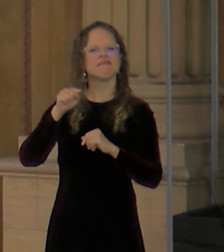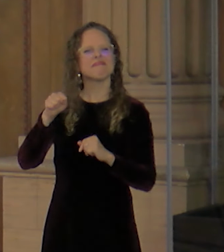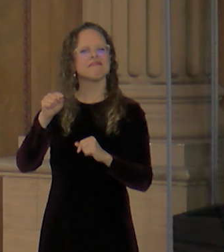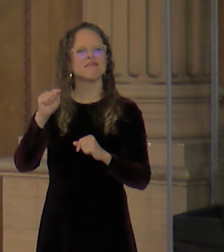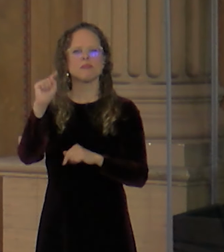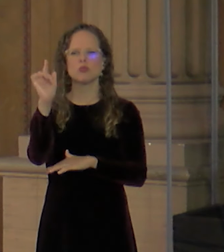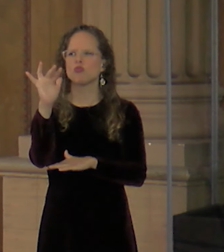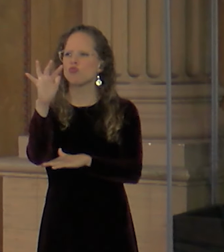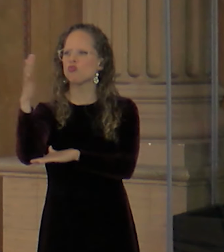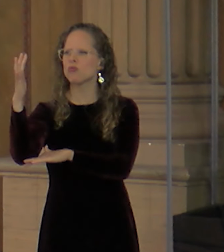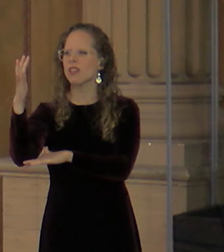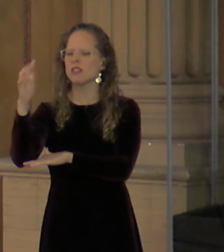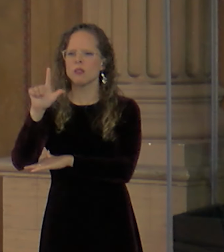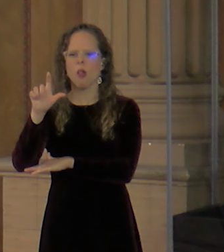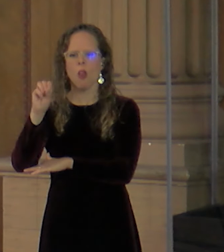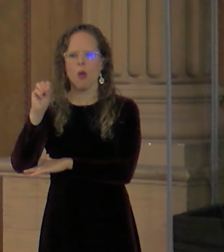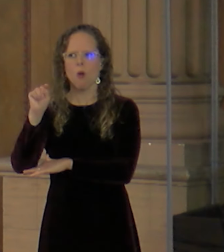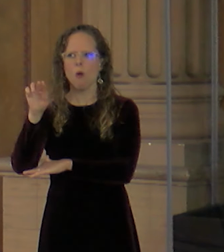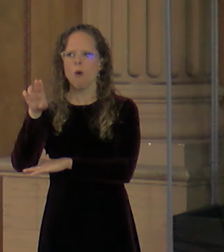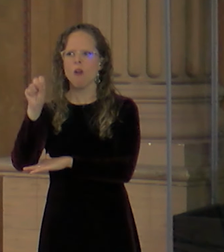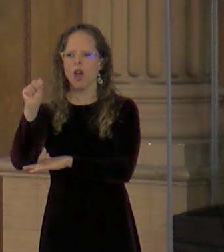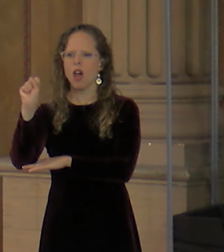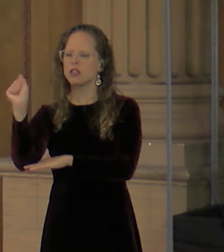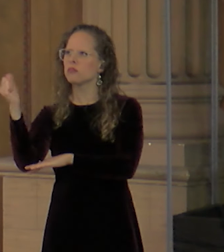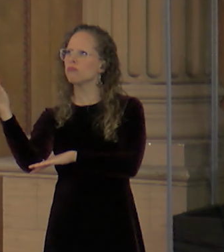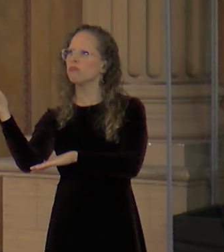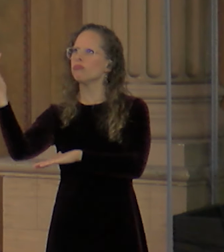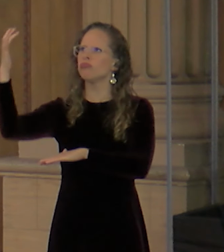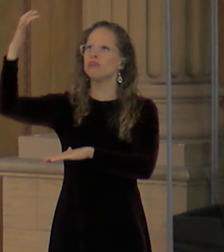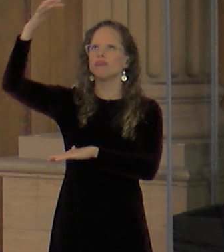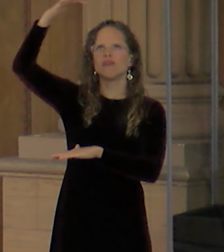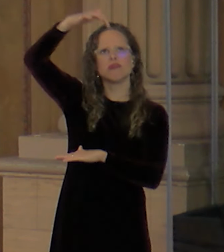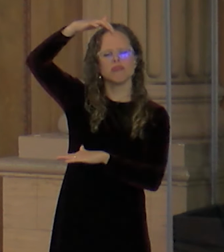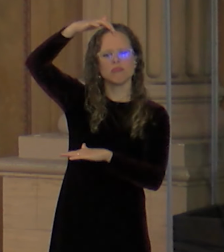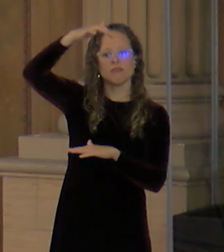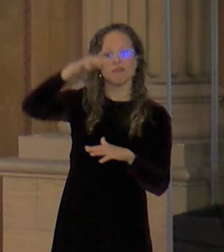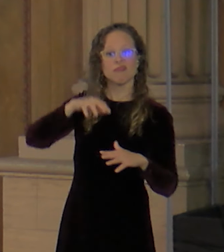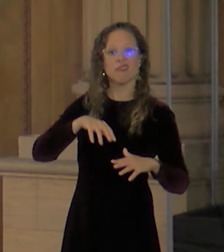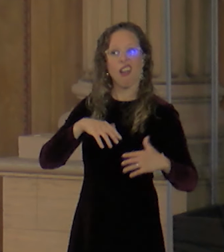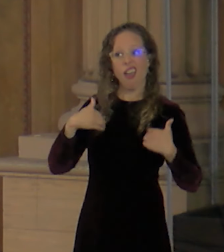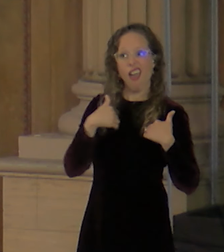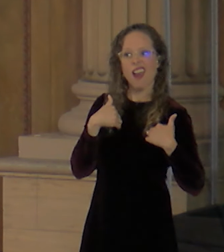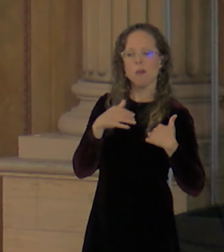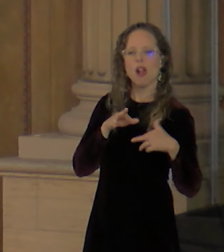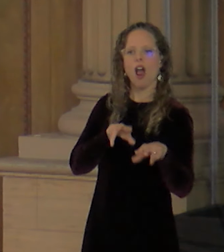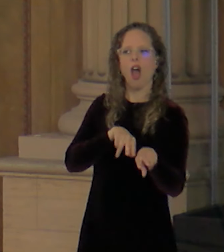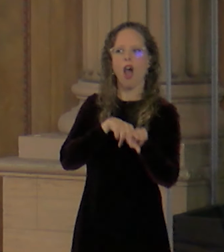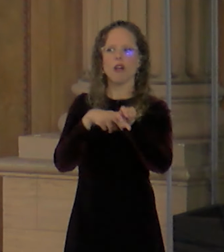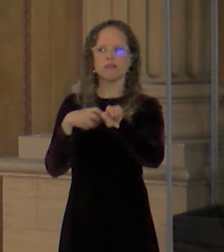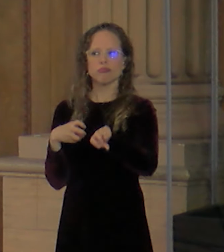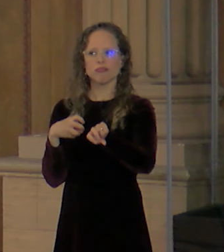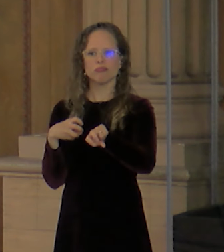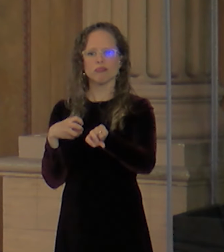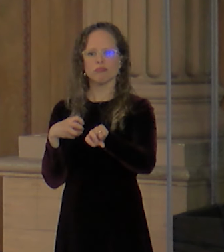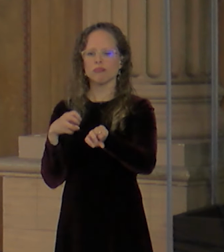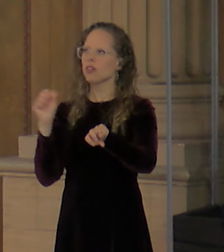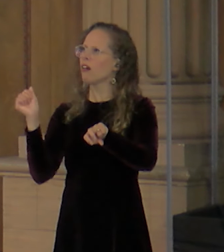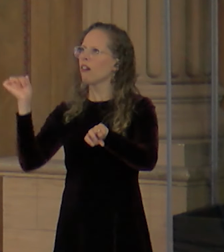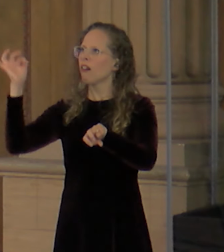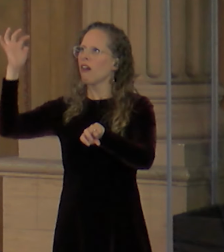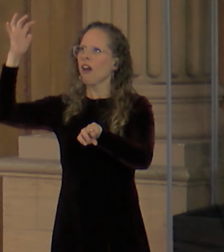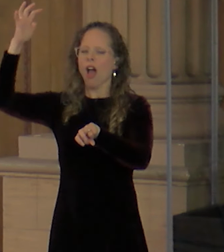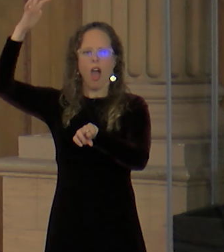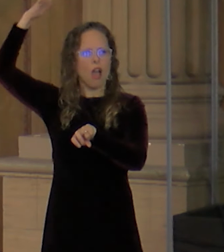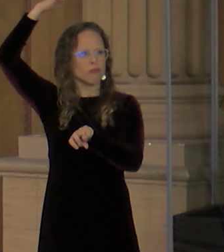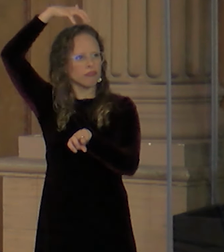marsh. For his shade the lotus trees cover him. The willows of the brook surround him. Behold, if the river is turbulent, he's